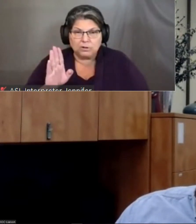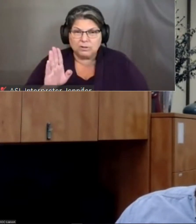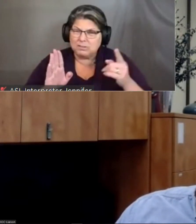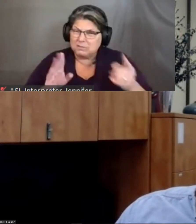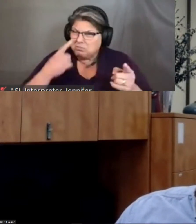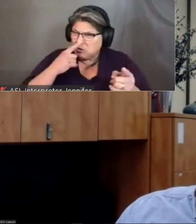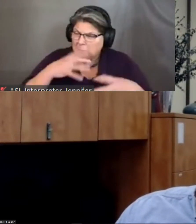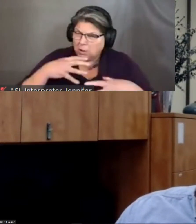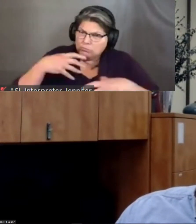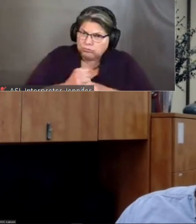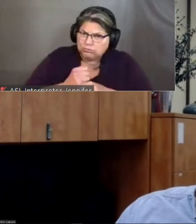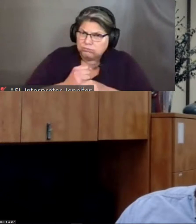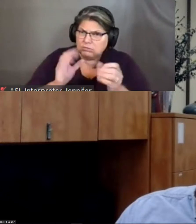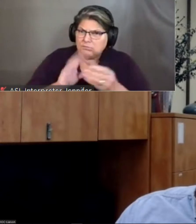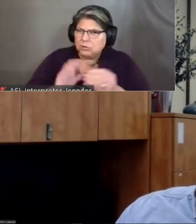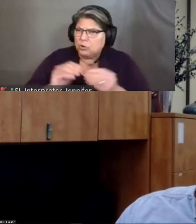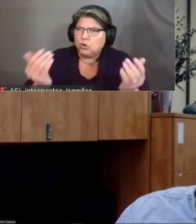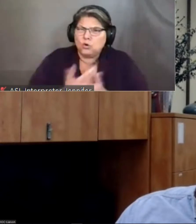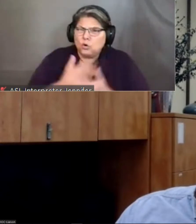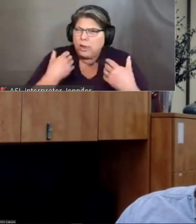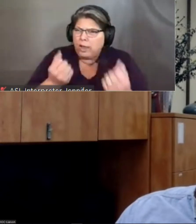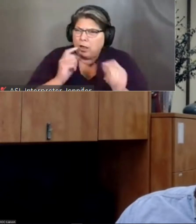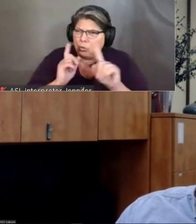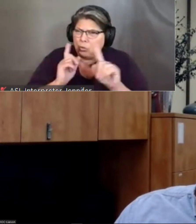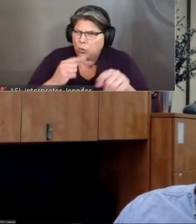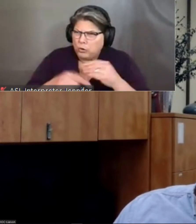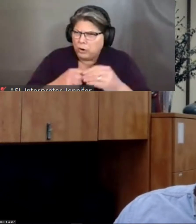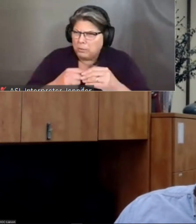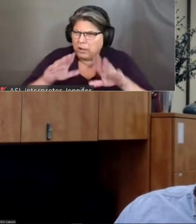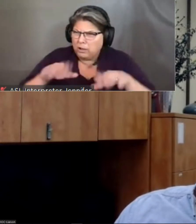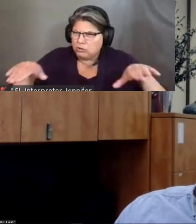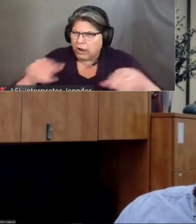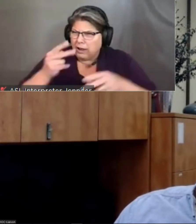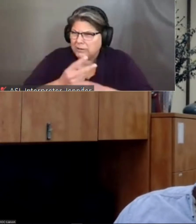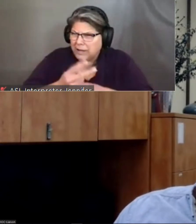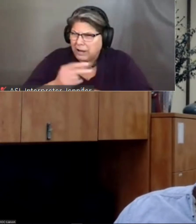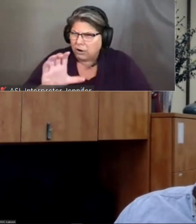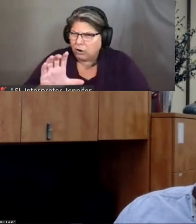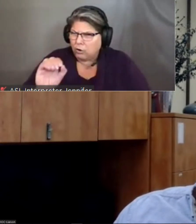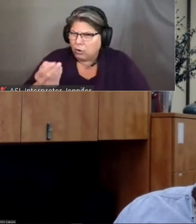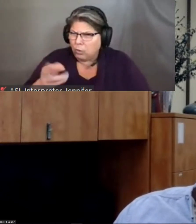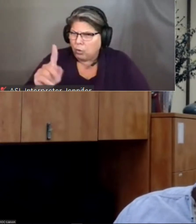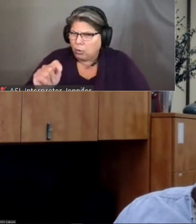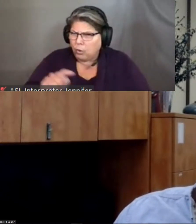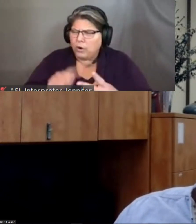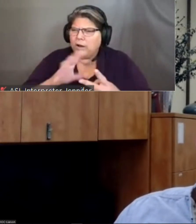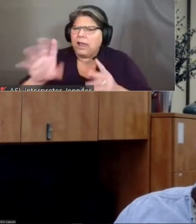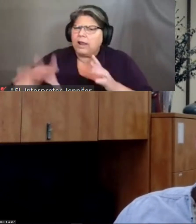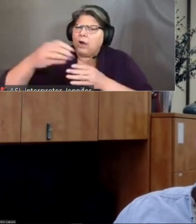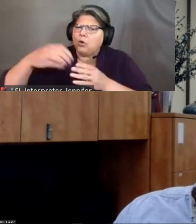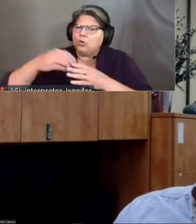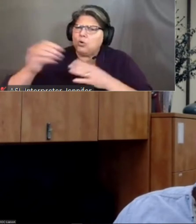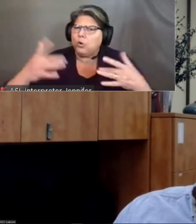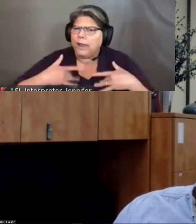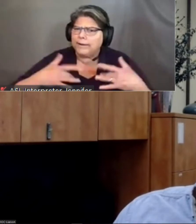of the new health order out today concerning childcare, cohorts, and outdoor activities?